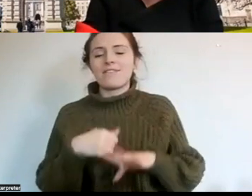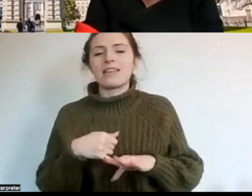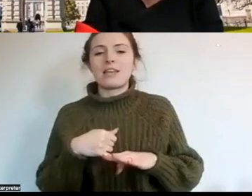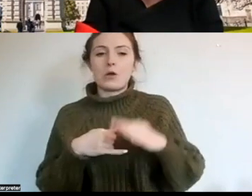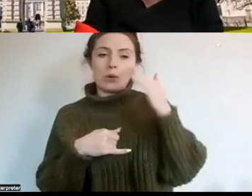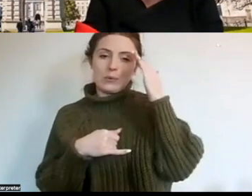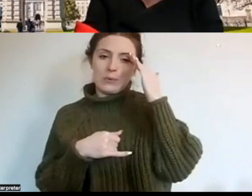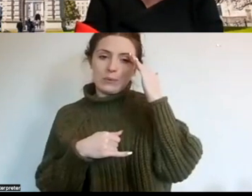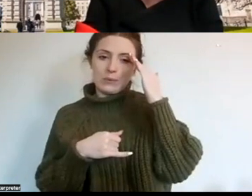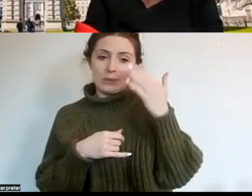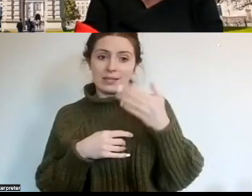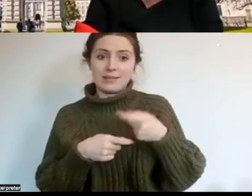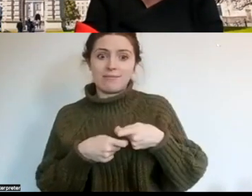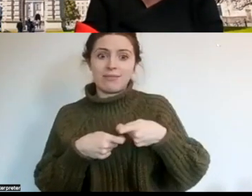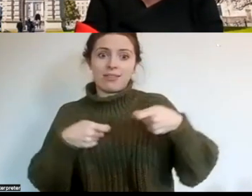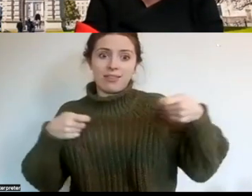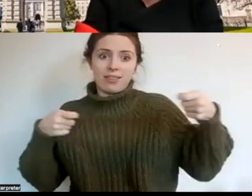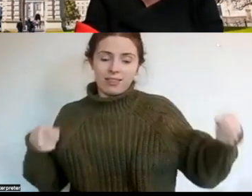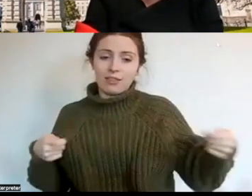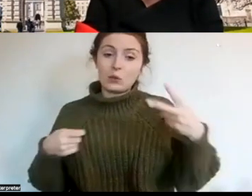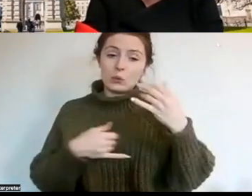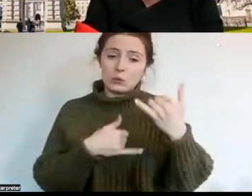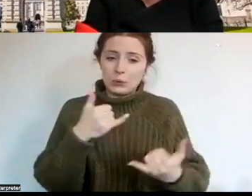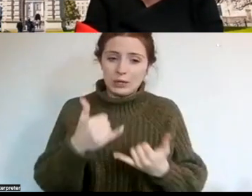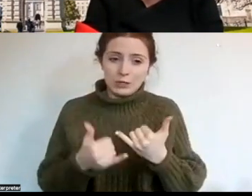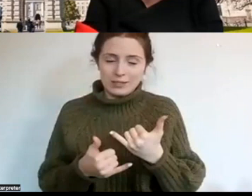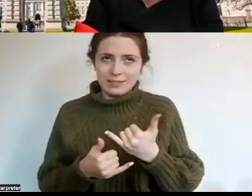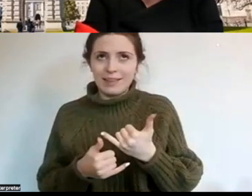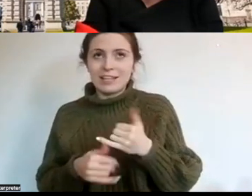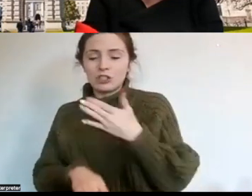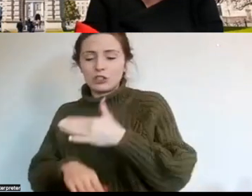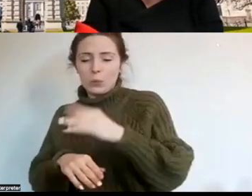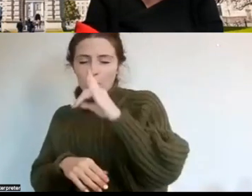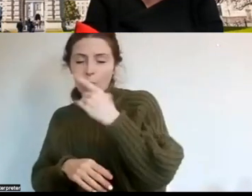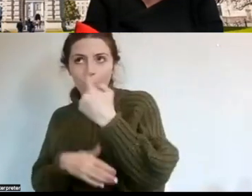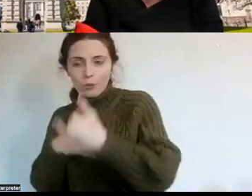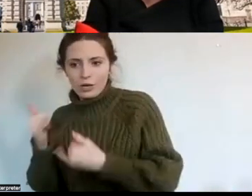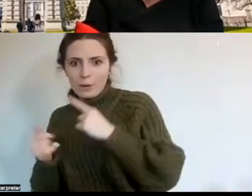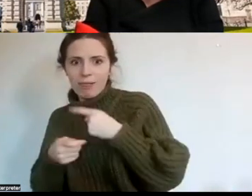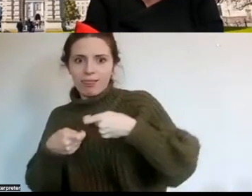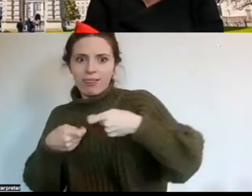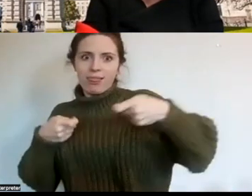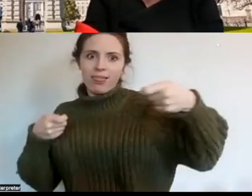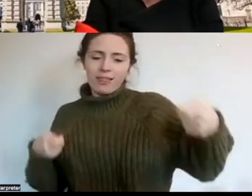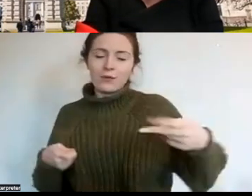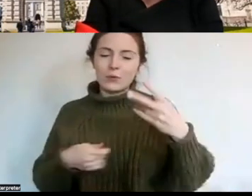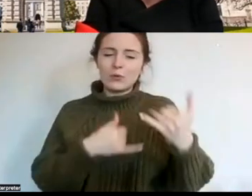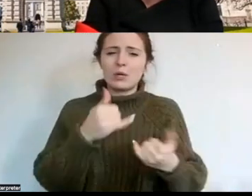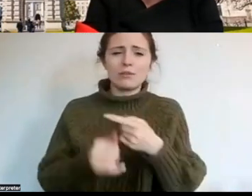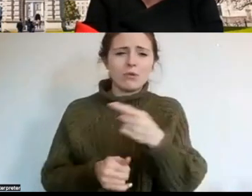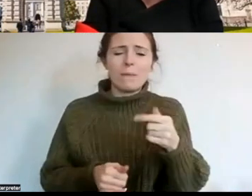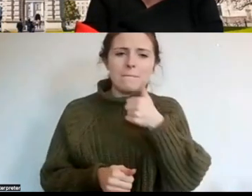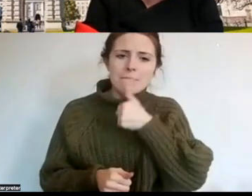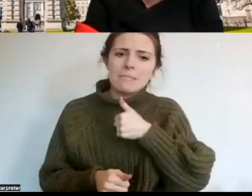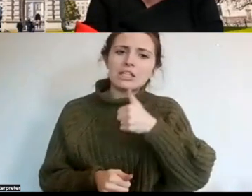stretch over a period of 2 years instead of the intended 1 year, the patience and the support of the